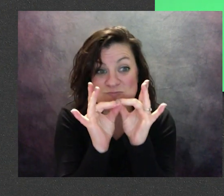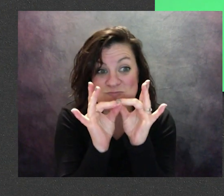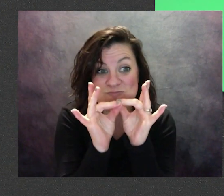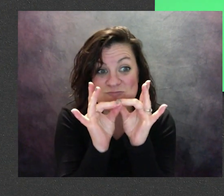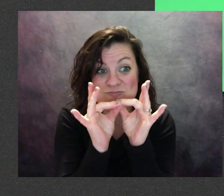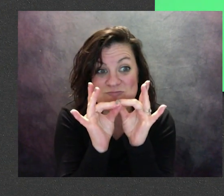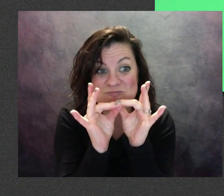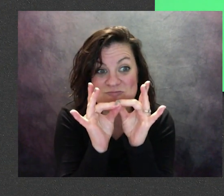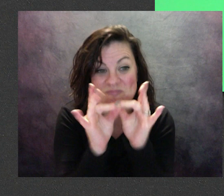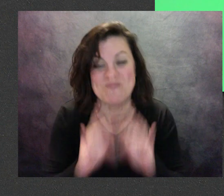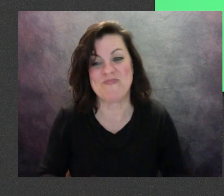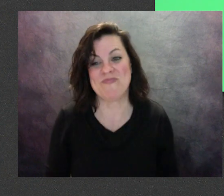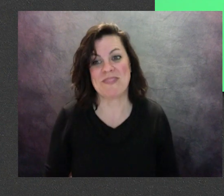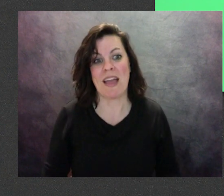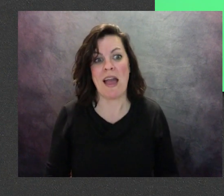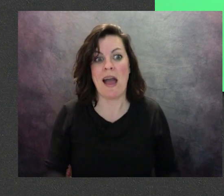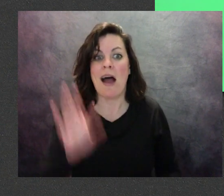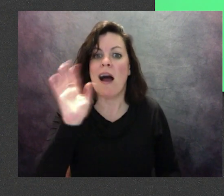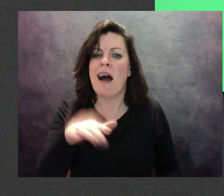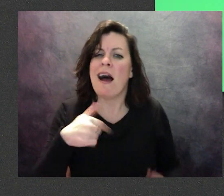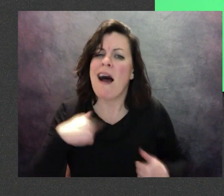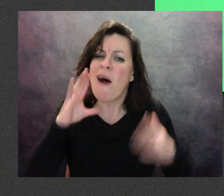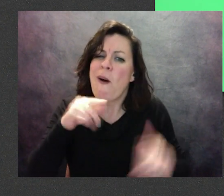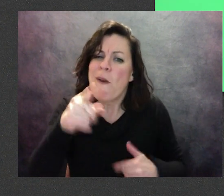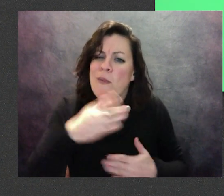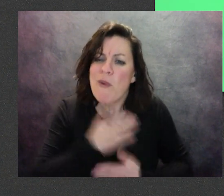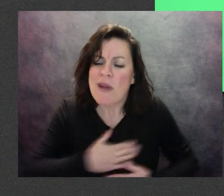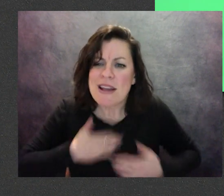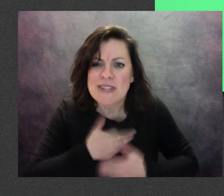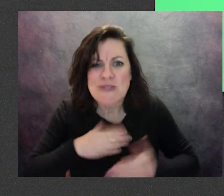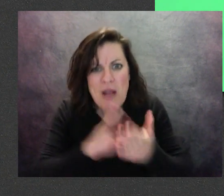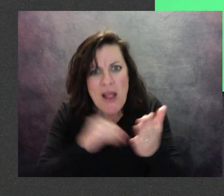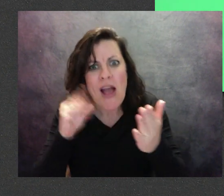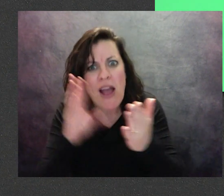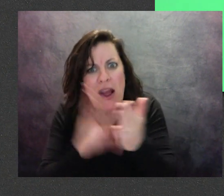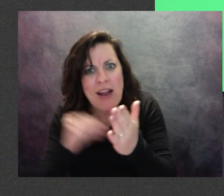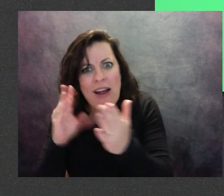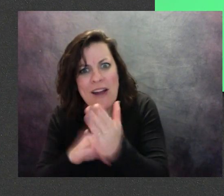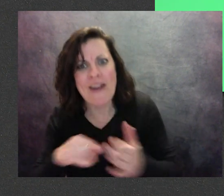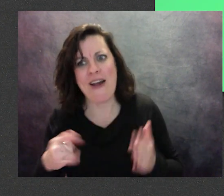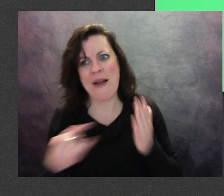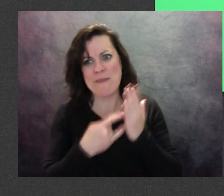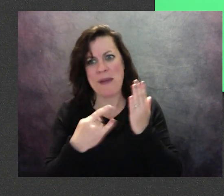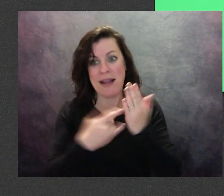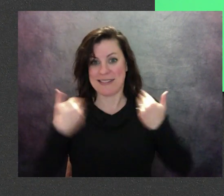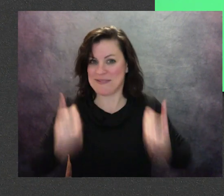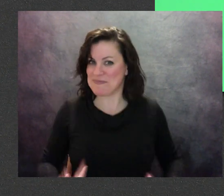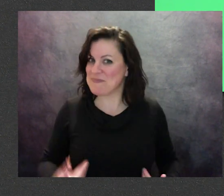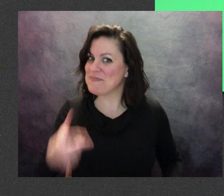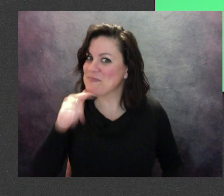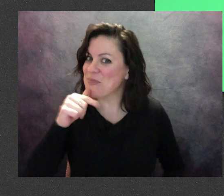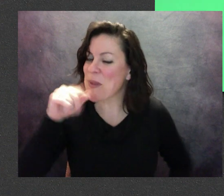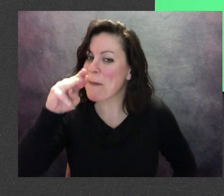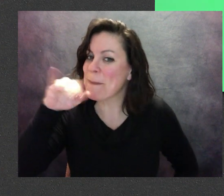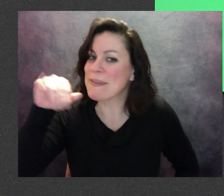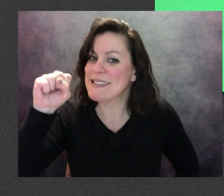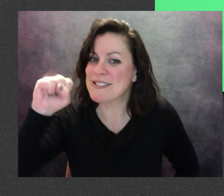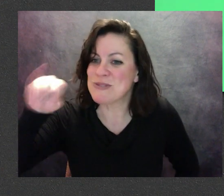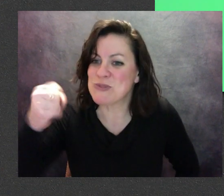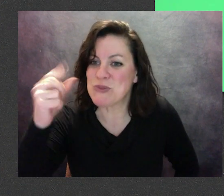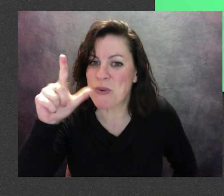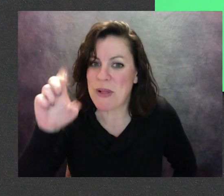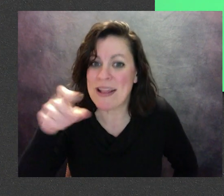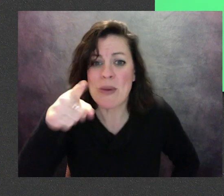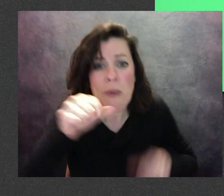attract. I hope you had fun learning about magnets today. My name is Miss Julie. Keep